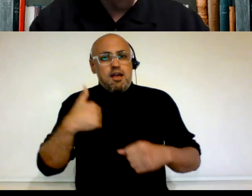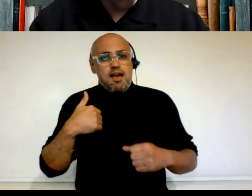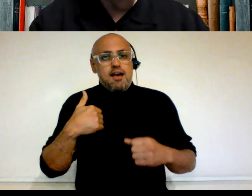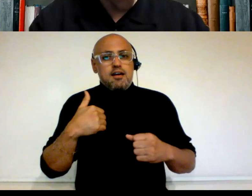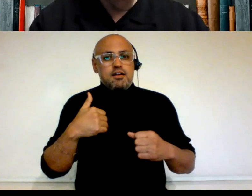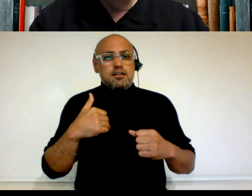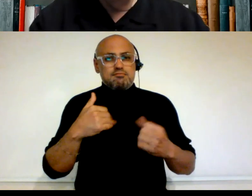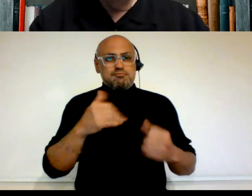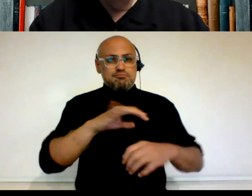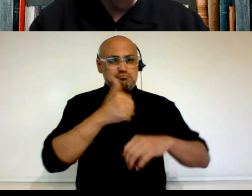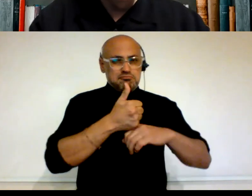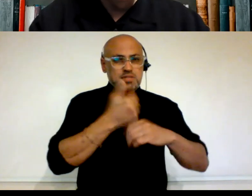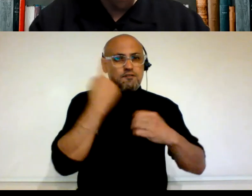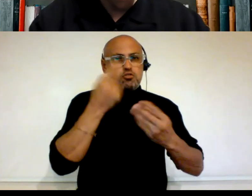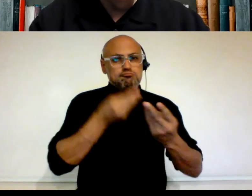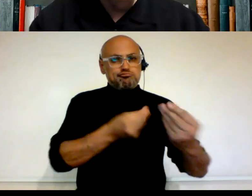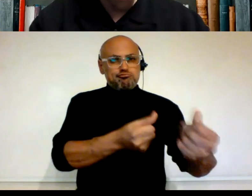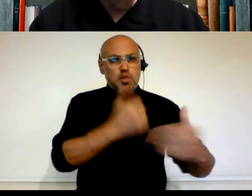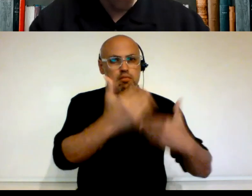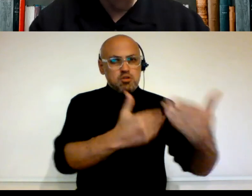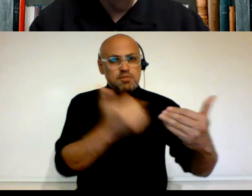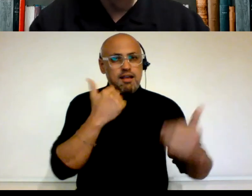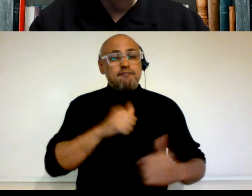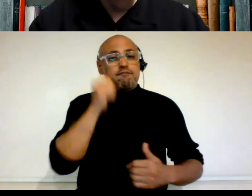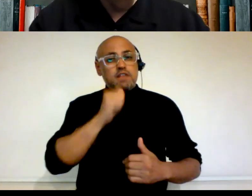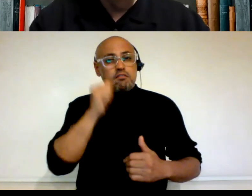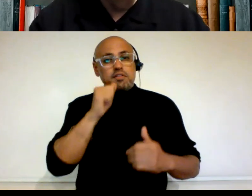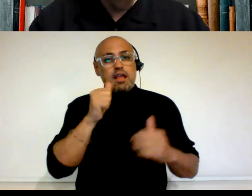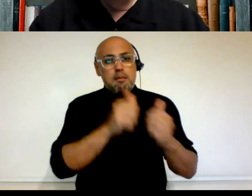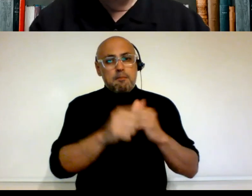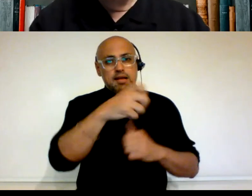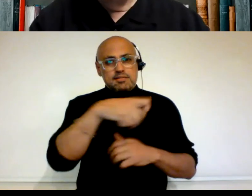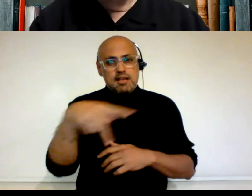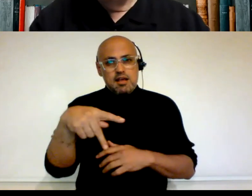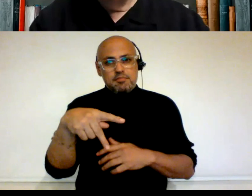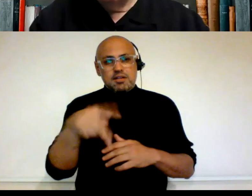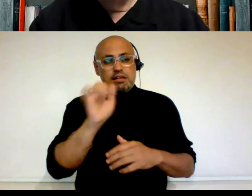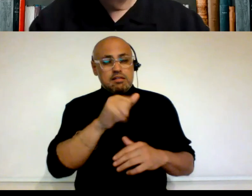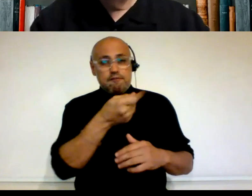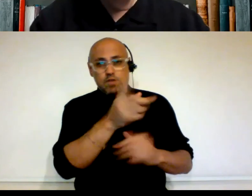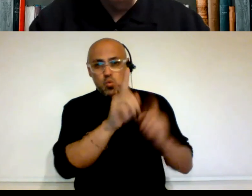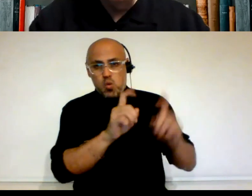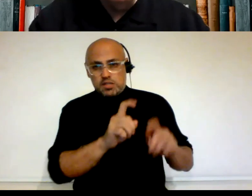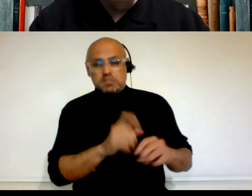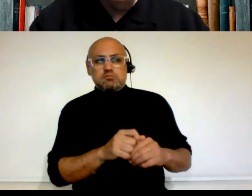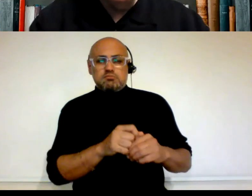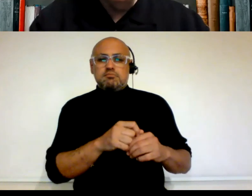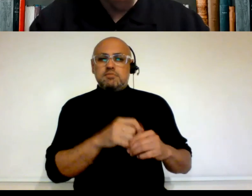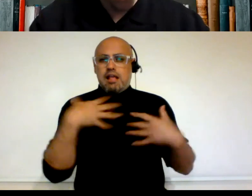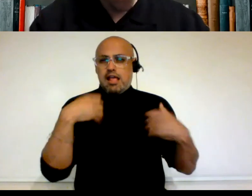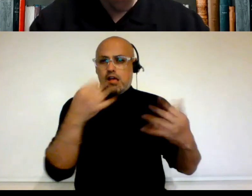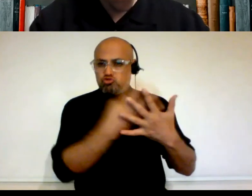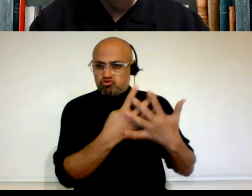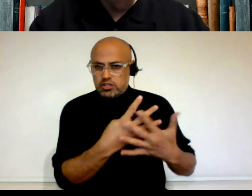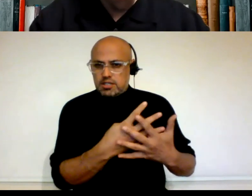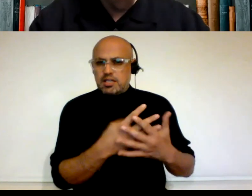something to streamline that process, and we will have a Daily Pass app where it's a questionnaire of asking those health screening questions also